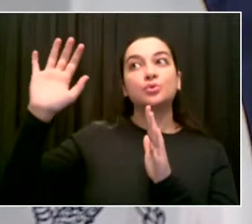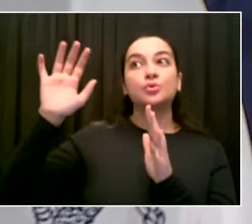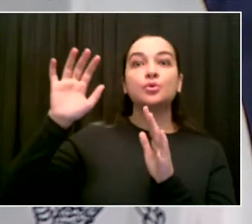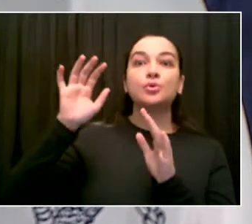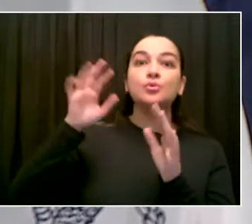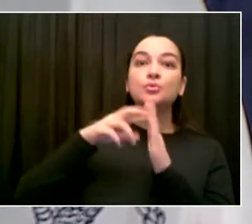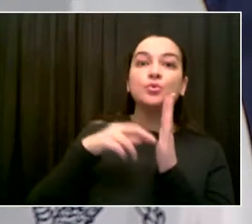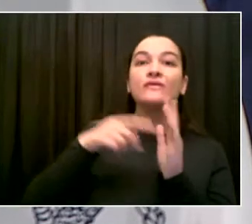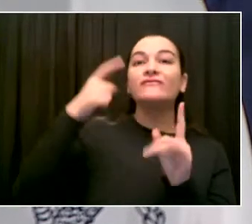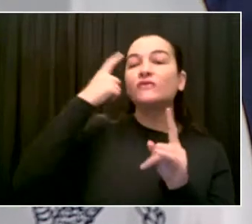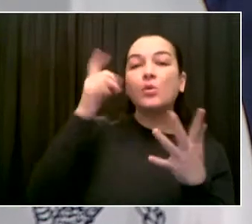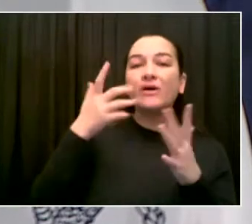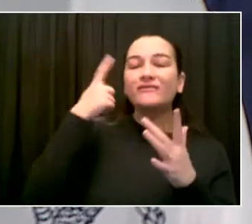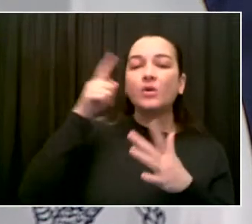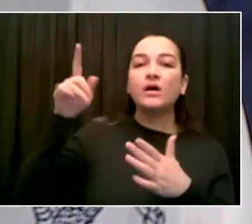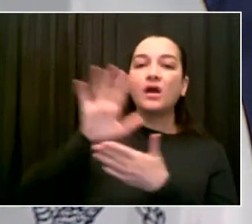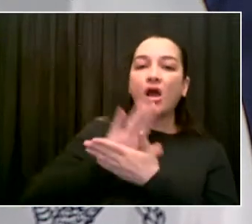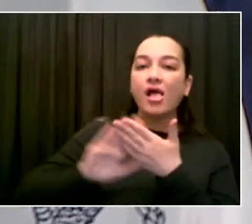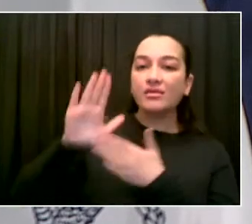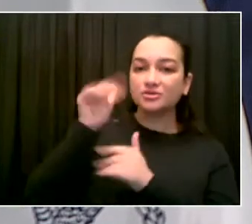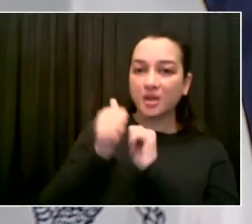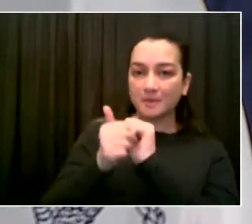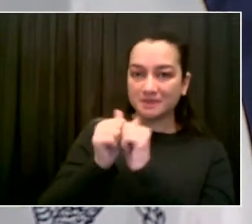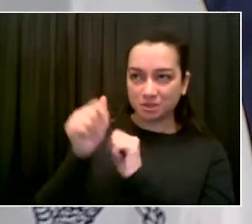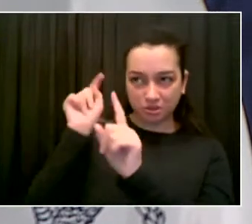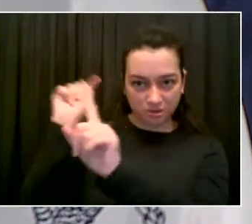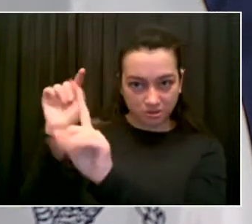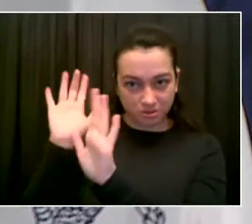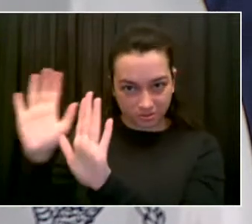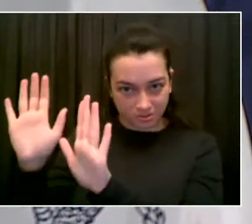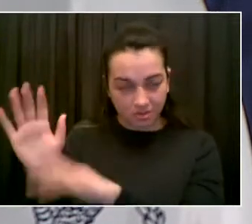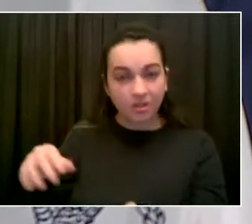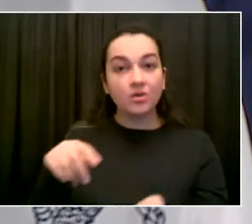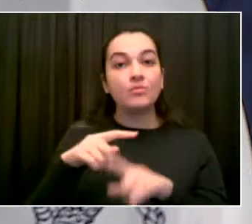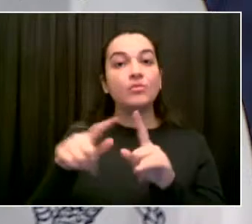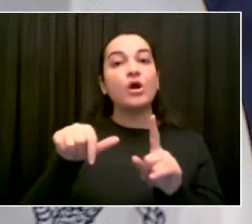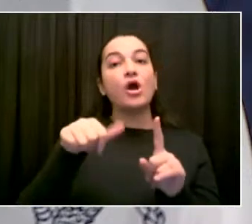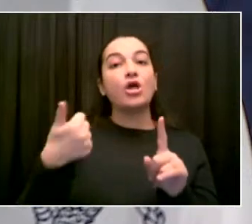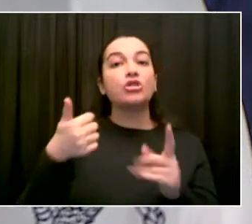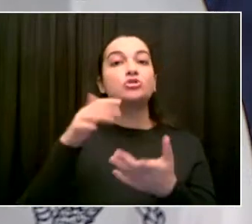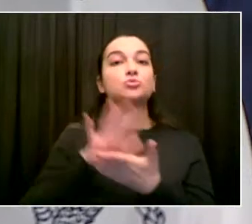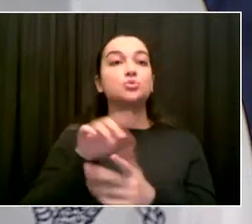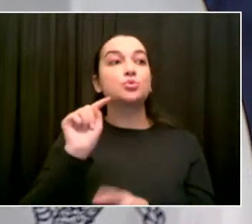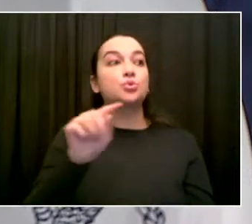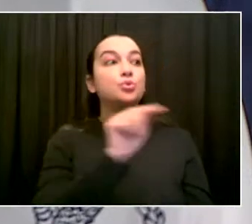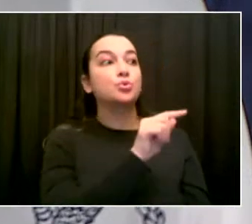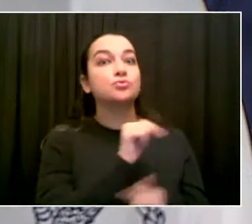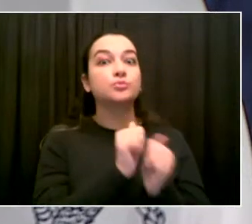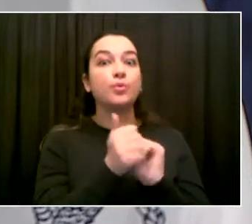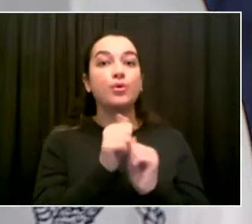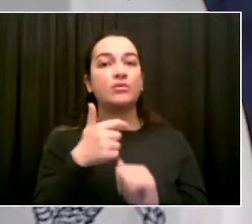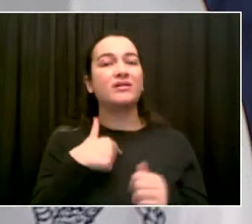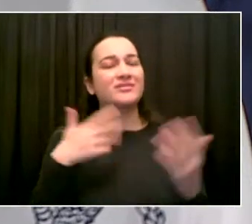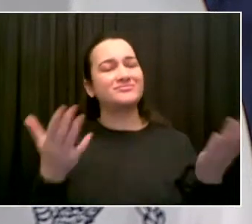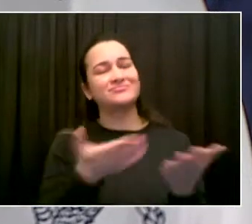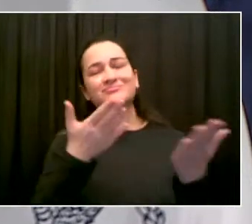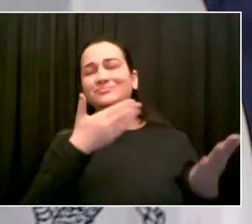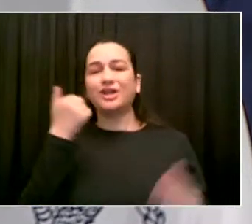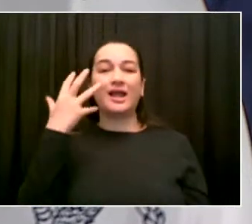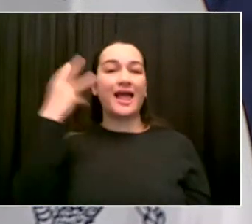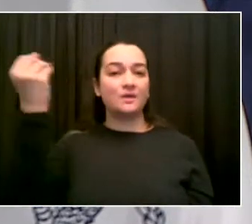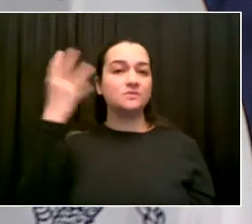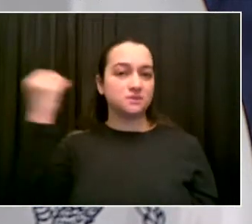safe for the foreseeable future. But to that standard question, Dr. Varma, speak to that.